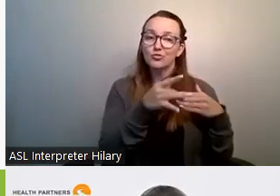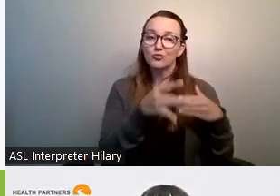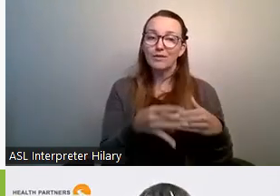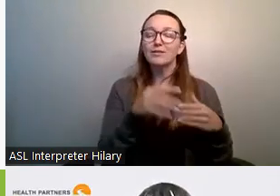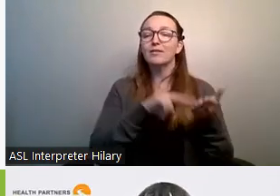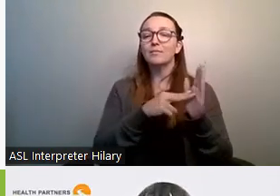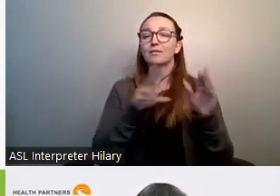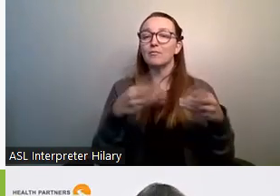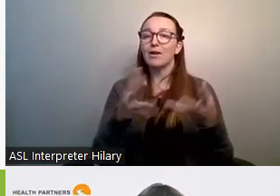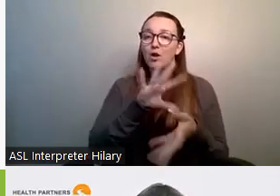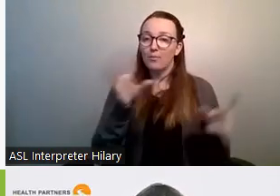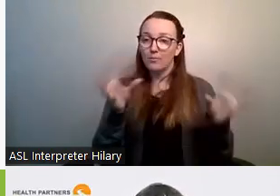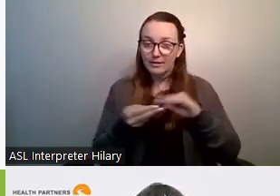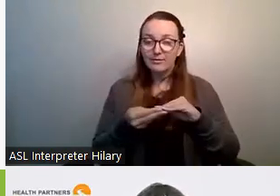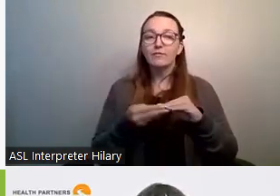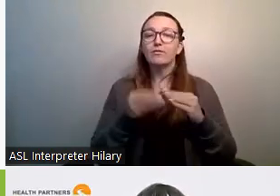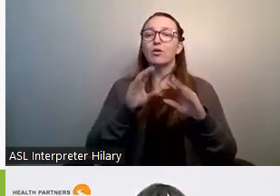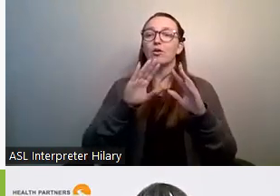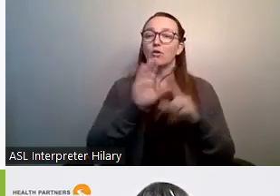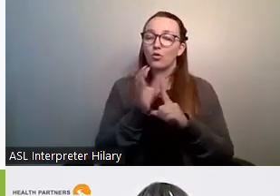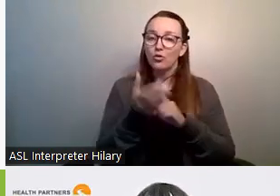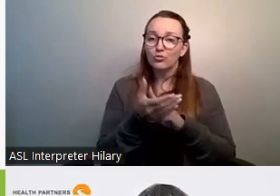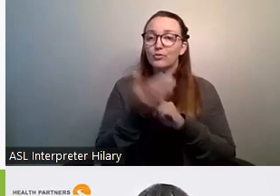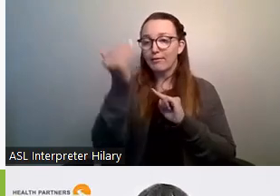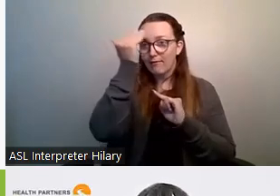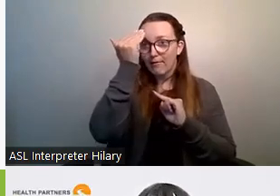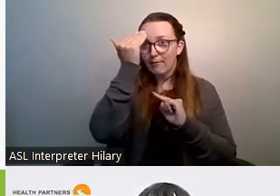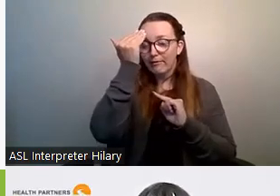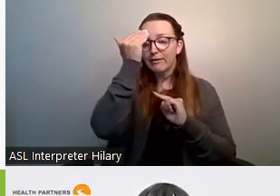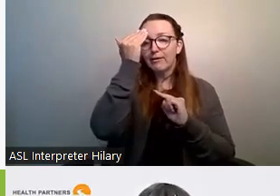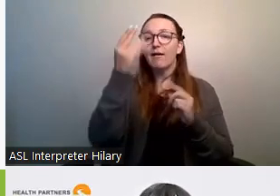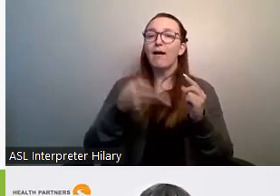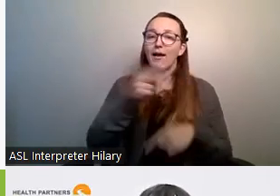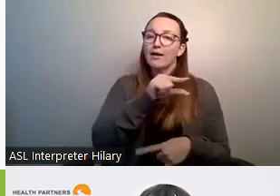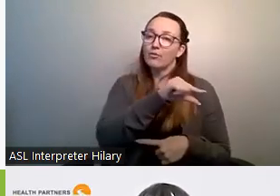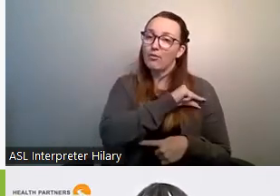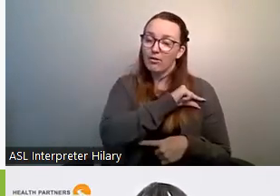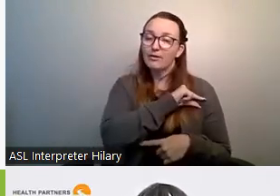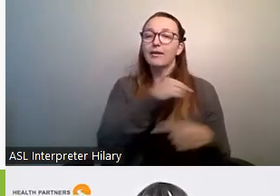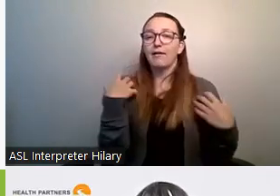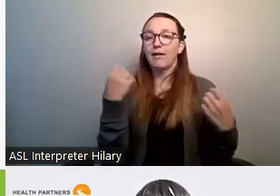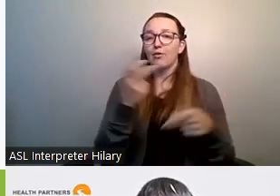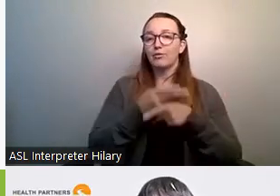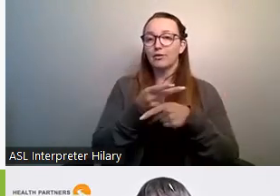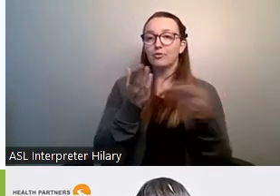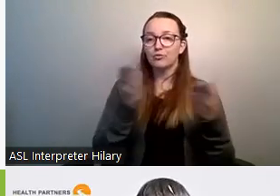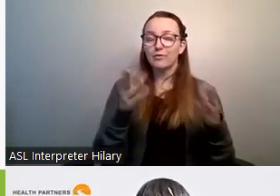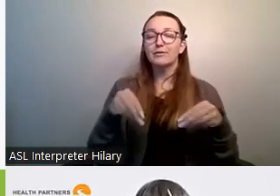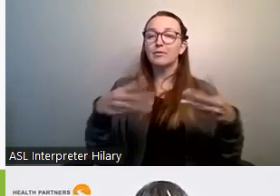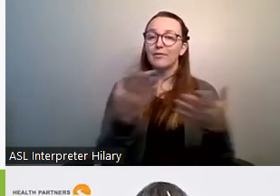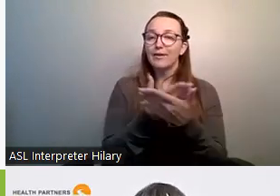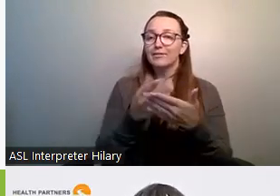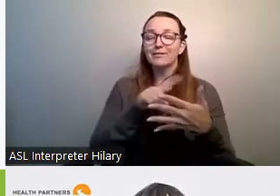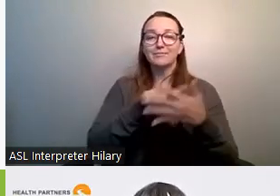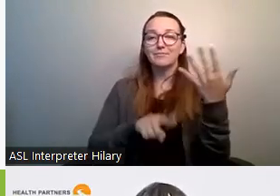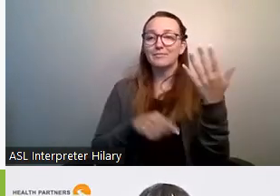comprehensive, culturally competent, high-quality primary healthcare services. They provide services regardless